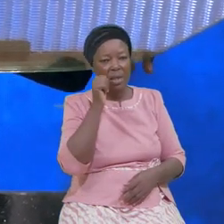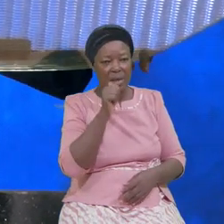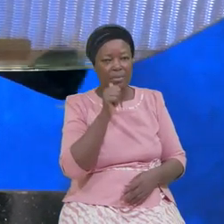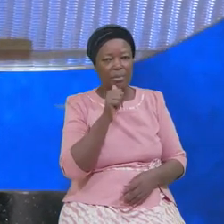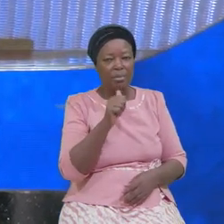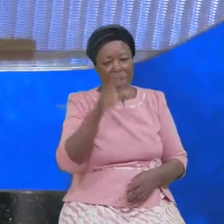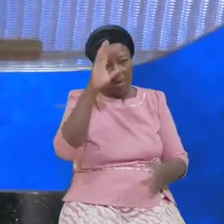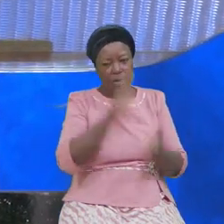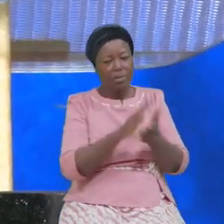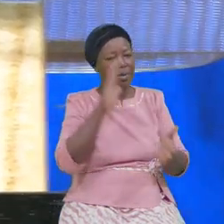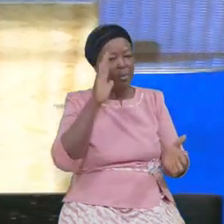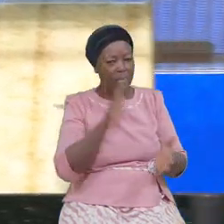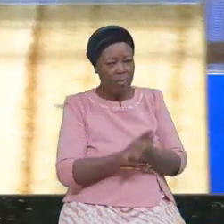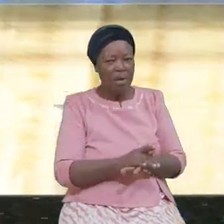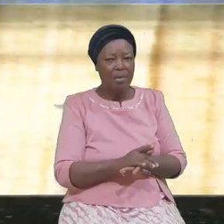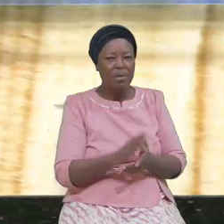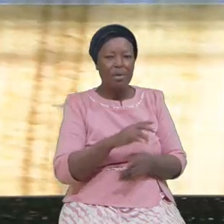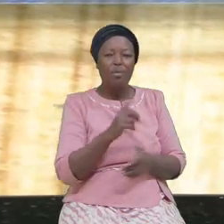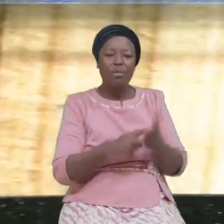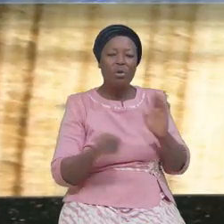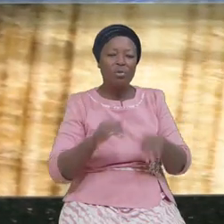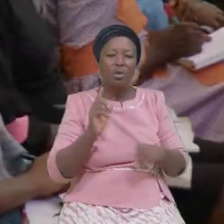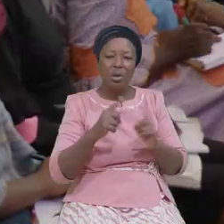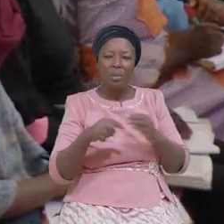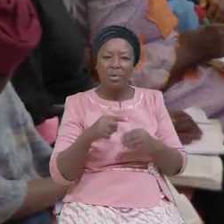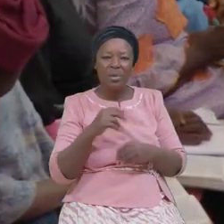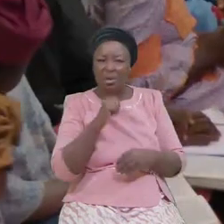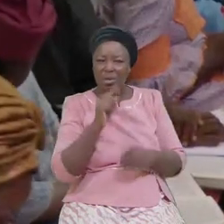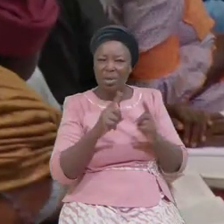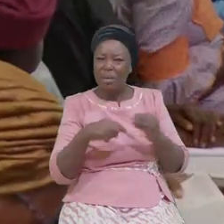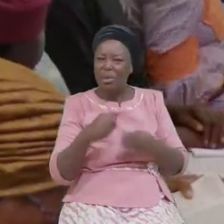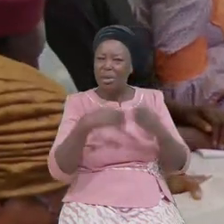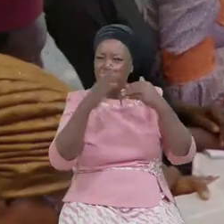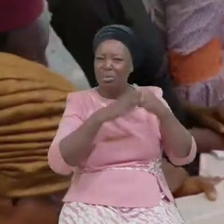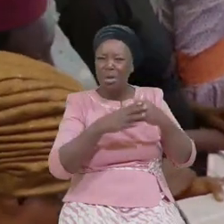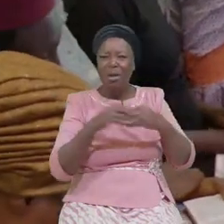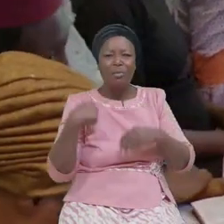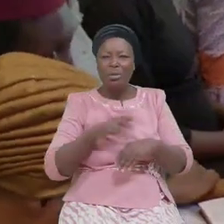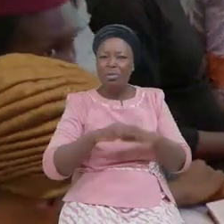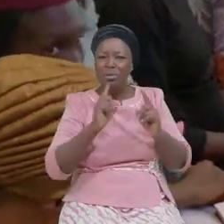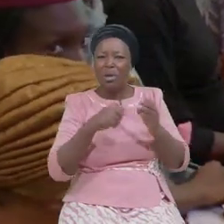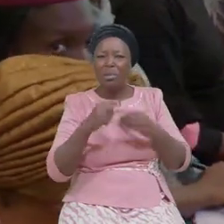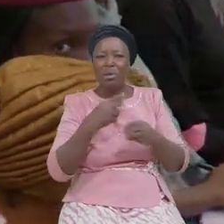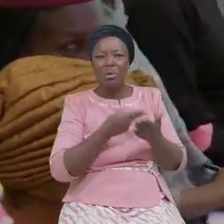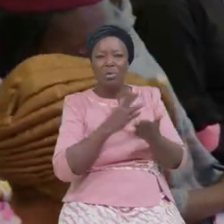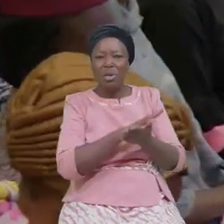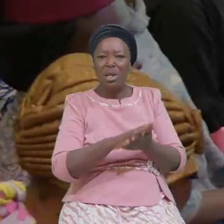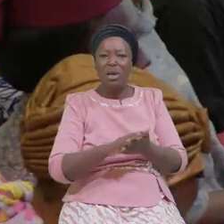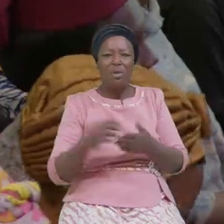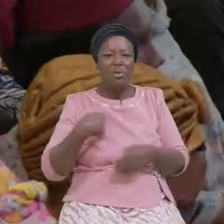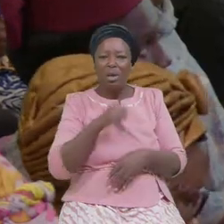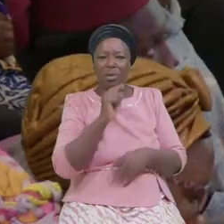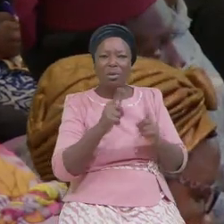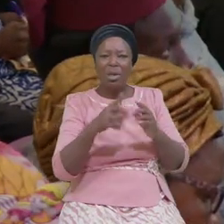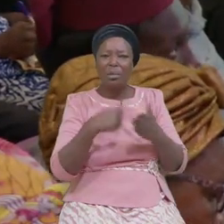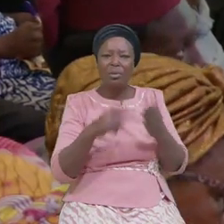Husband and wife, what do you talk about? Do you ever talk about heaven? Do you ever talk about holiness? Do you ever talk about what